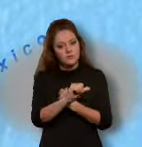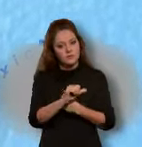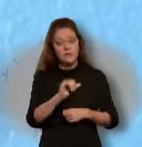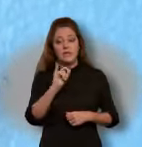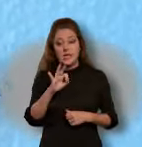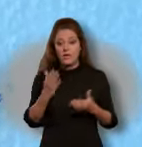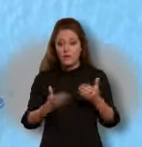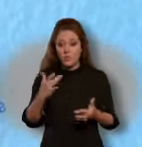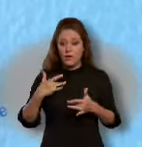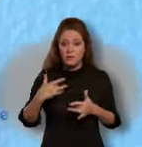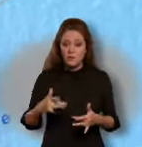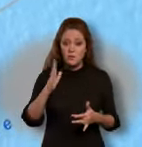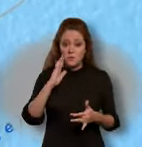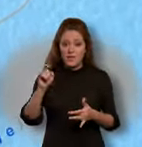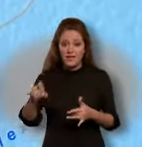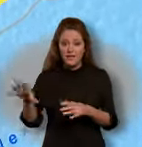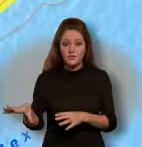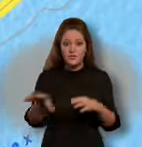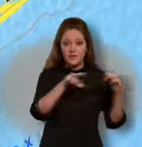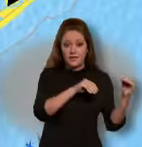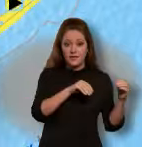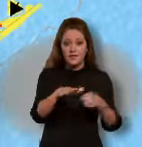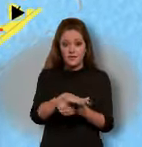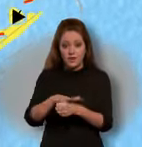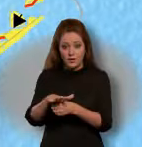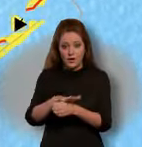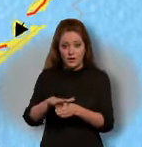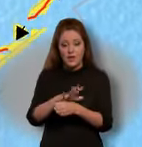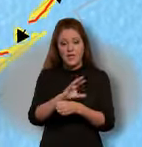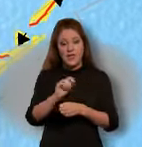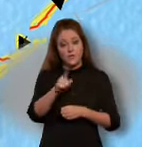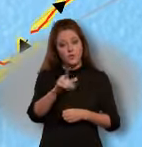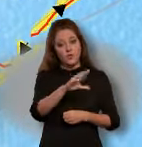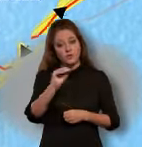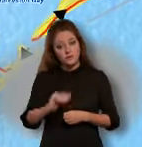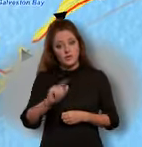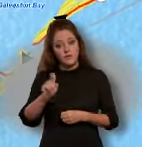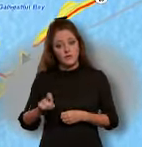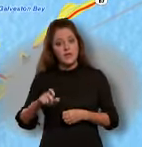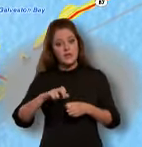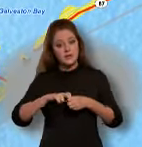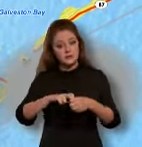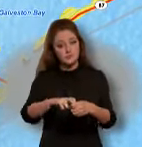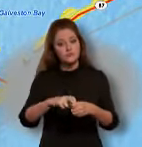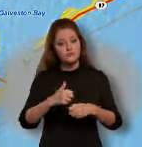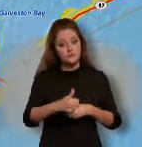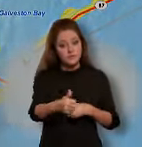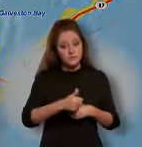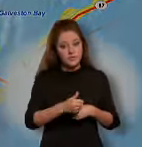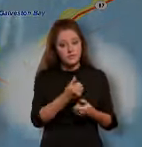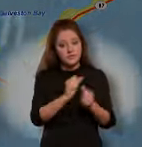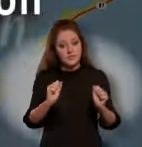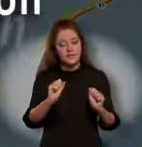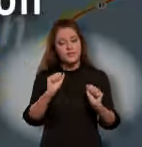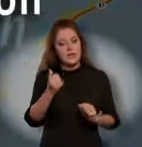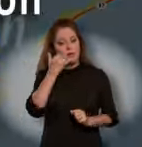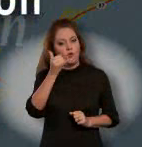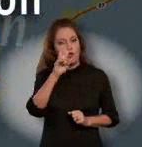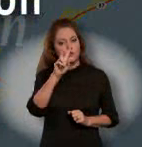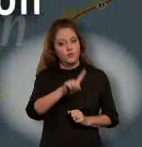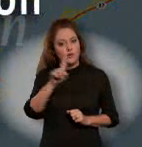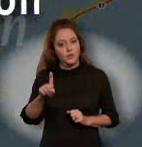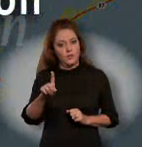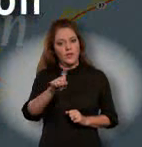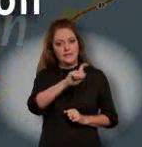it's likely that your zip code will be evacuated in a hurricane and you and your child will need transportation to safety, dial the 211